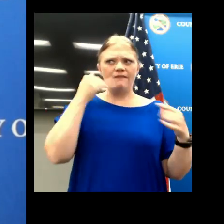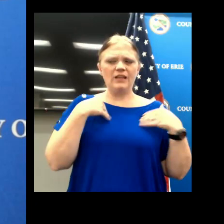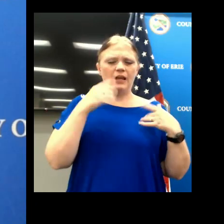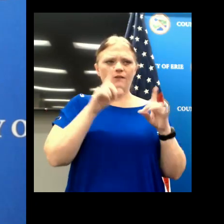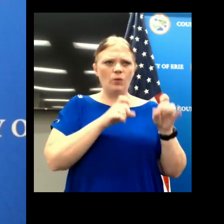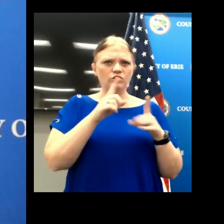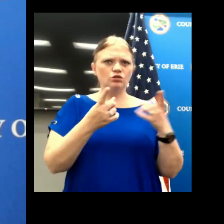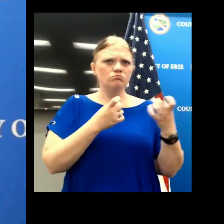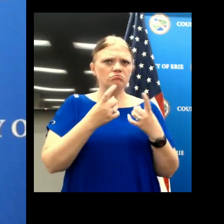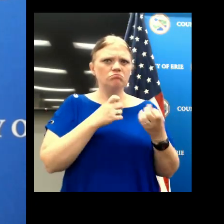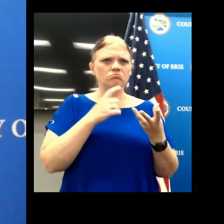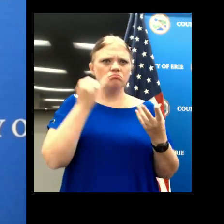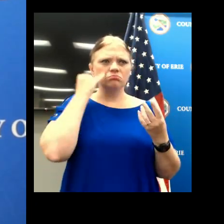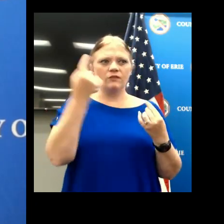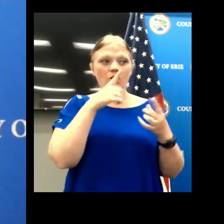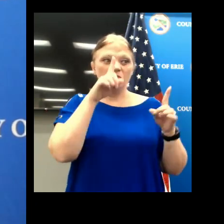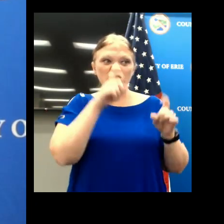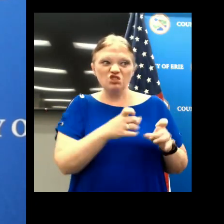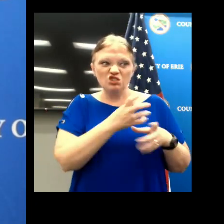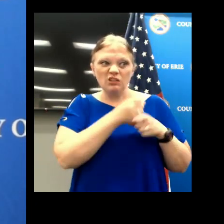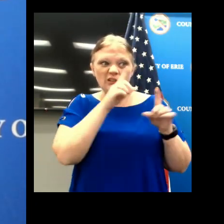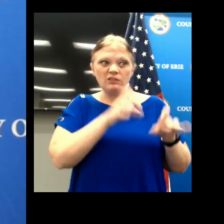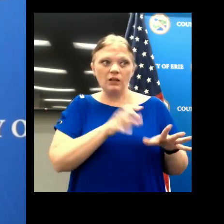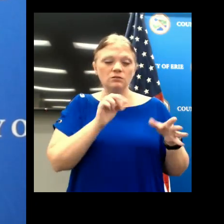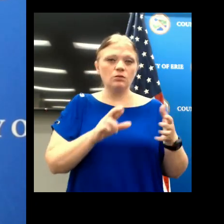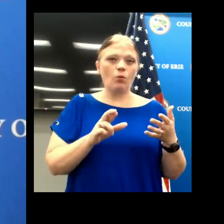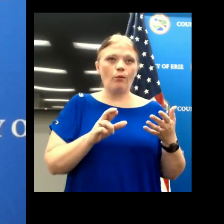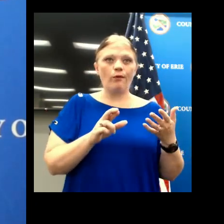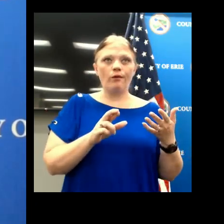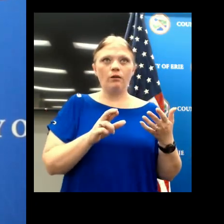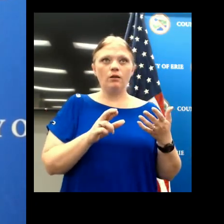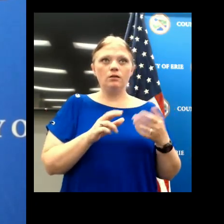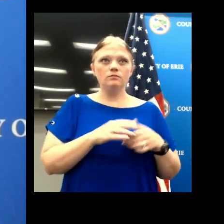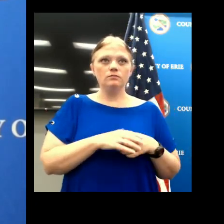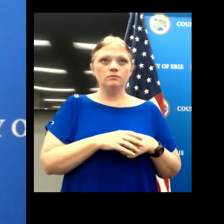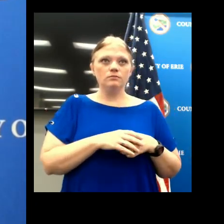about if somebody should get tested, or if